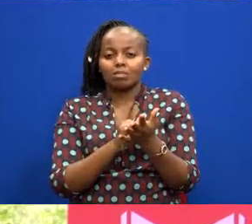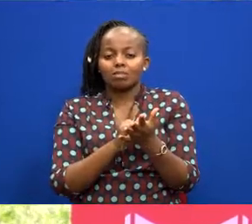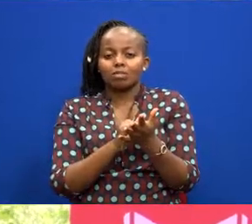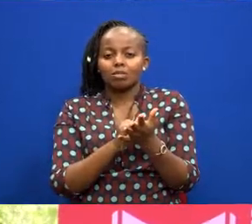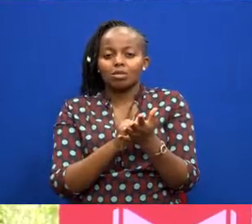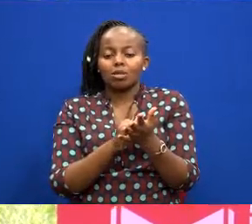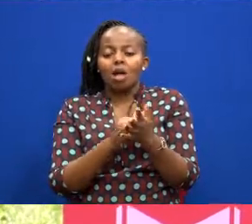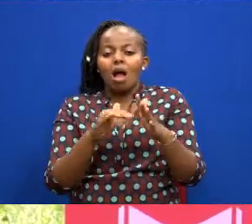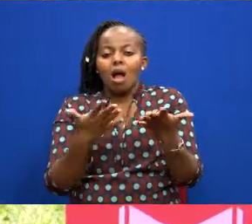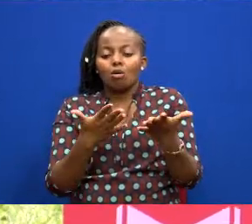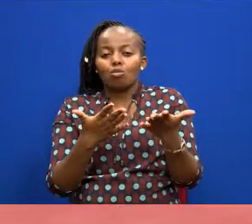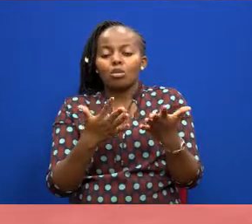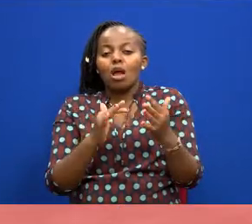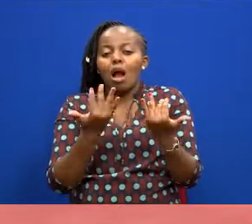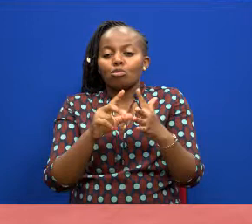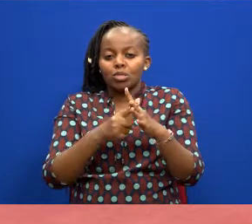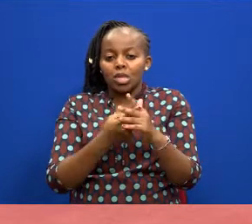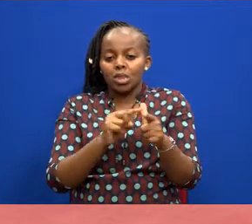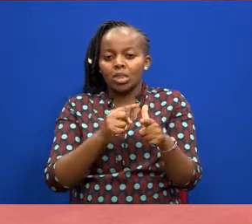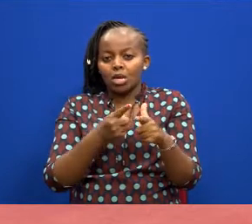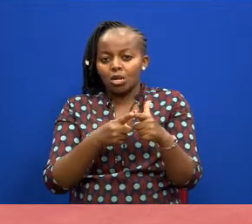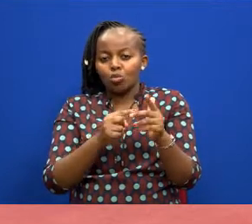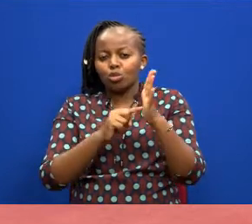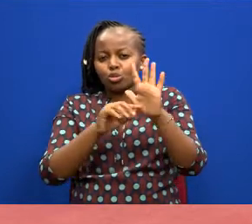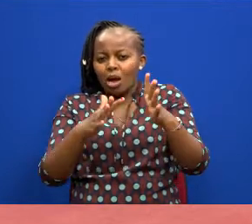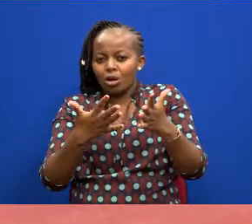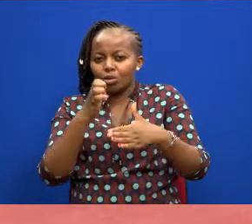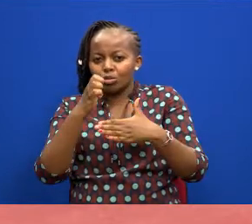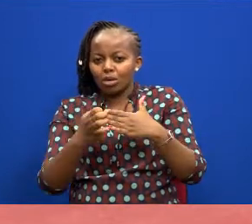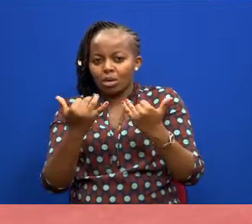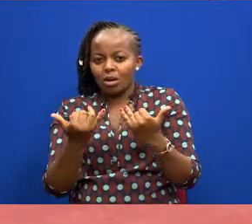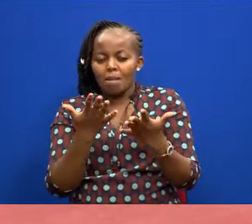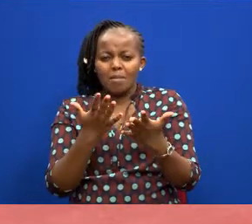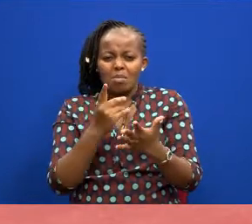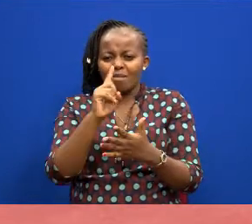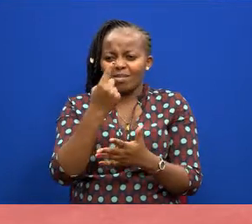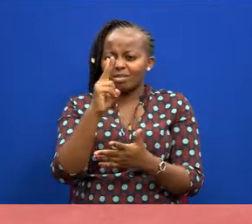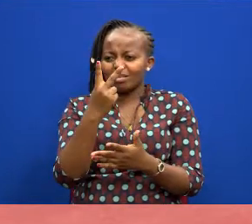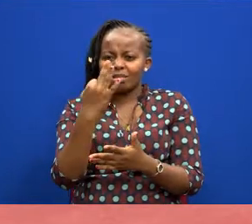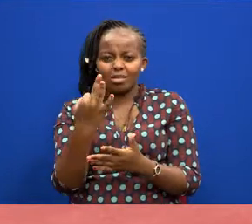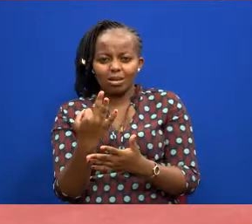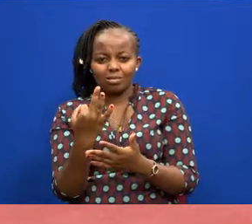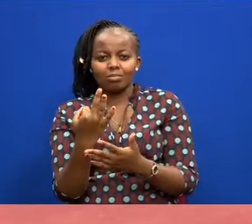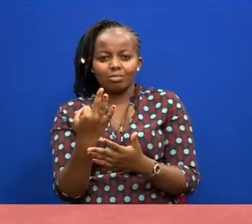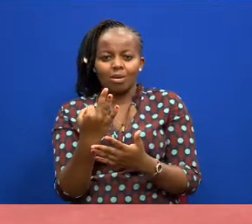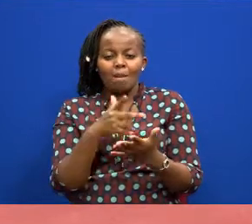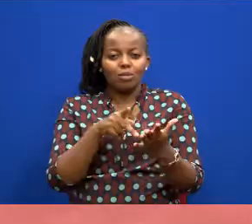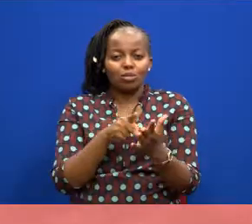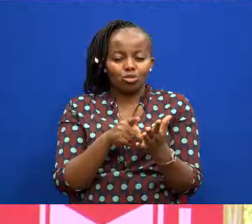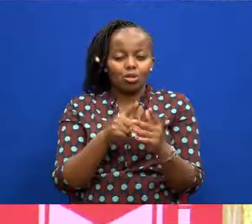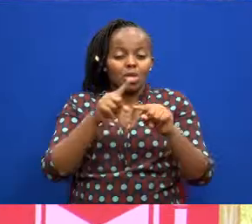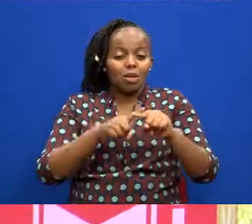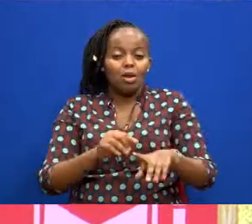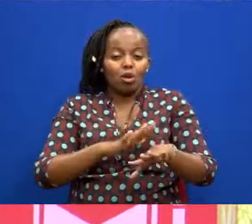and that is how you are going to win this race. You may be in first, second, third, fourth position depending on